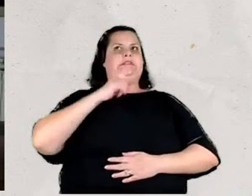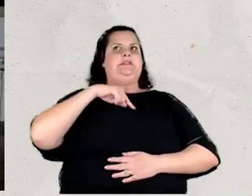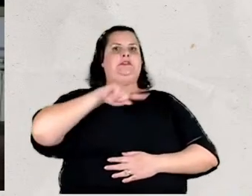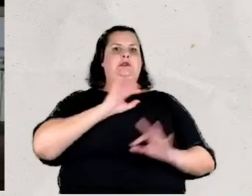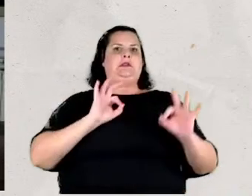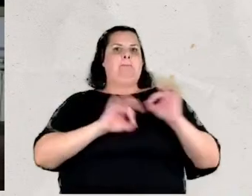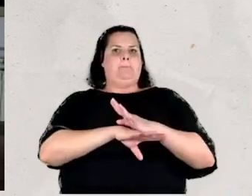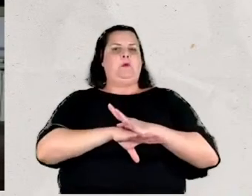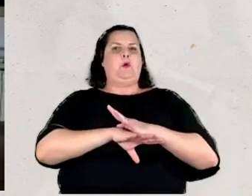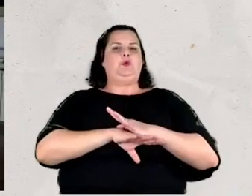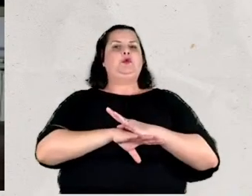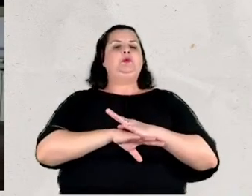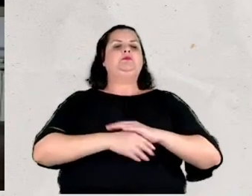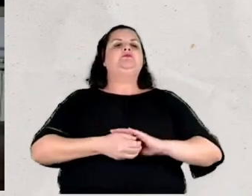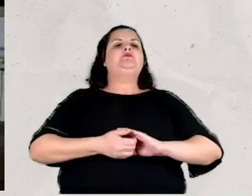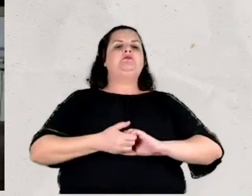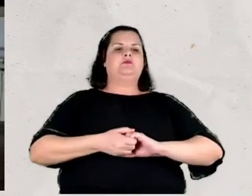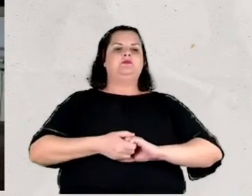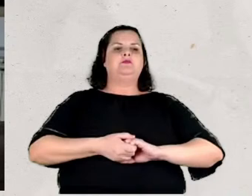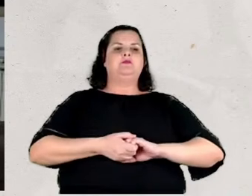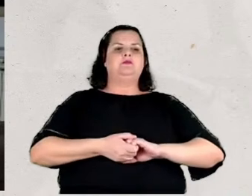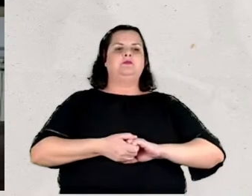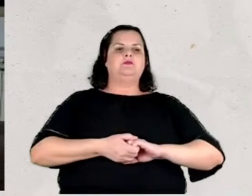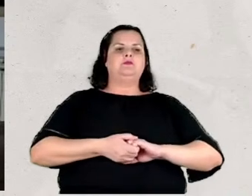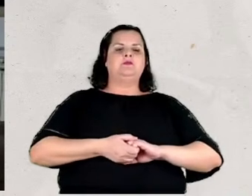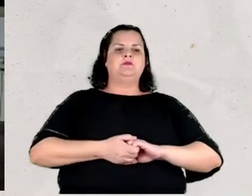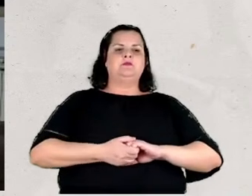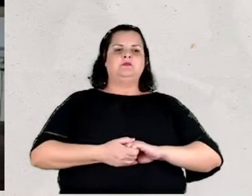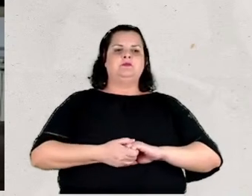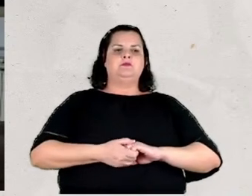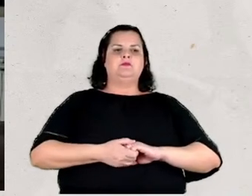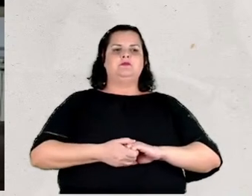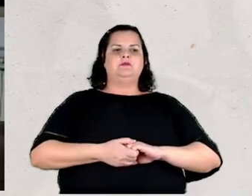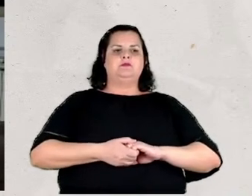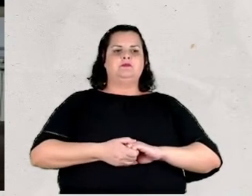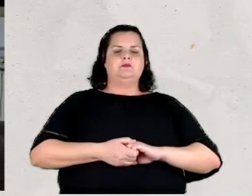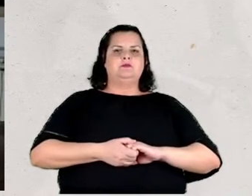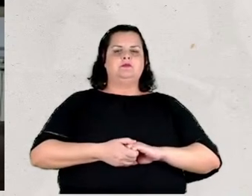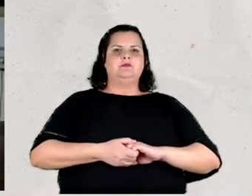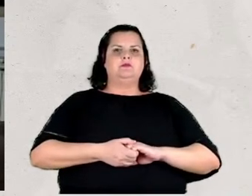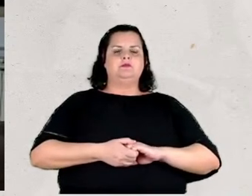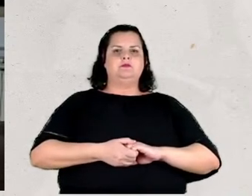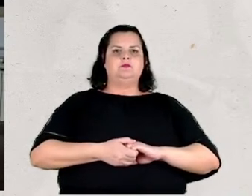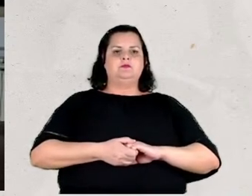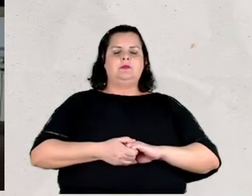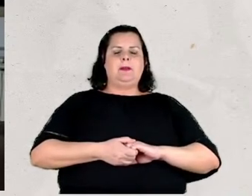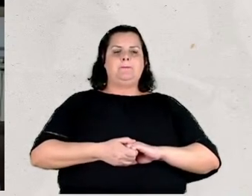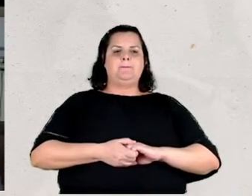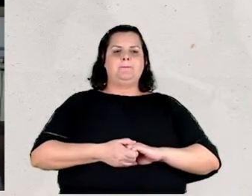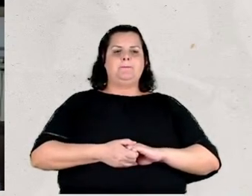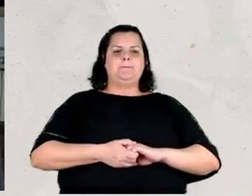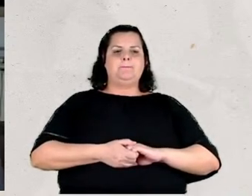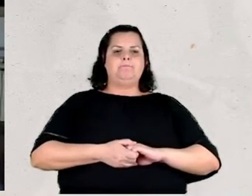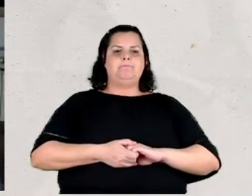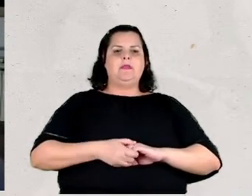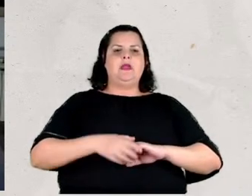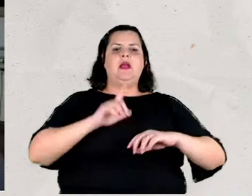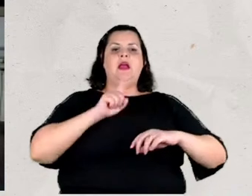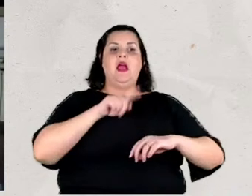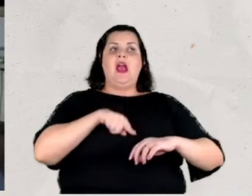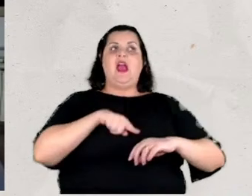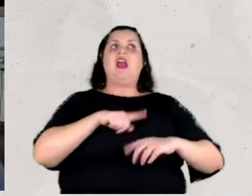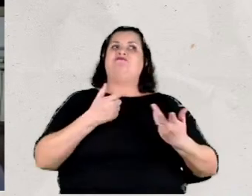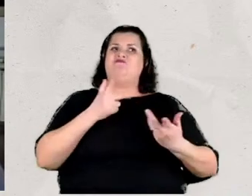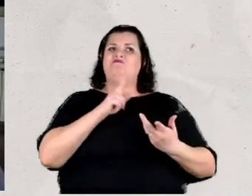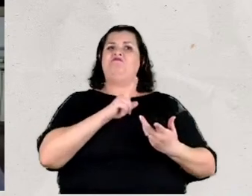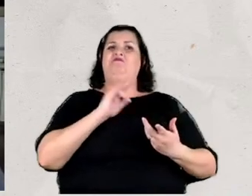more mainstream normative right-wing coalition. It will be a right-wing coalition because the country